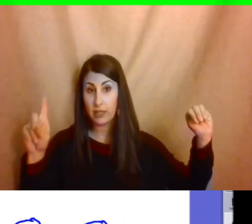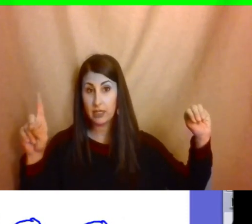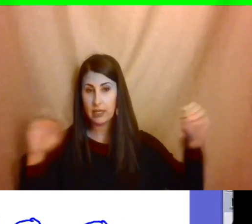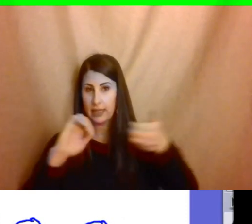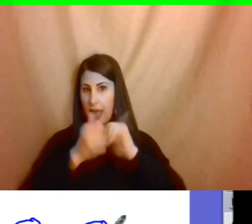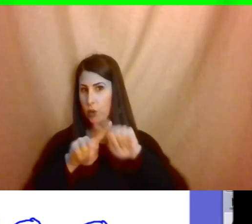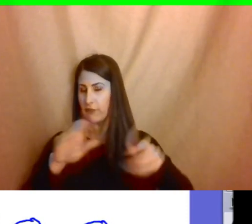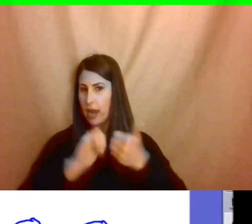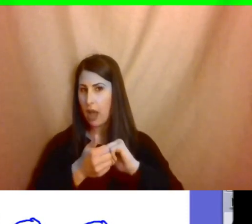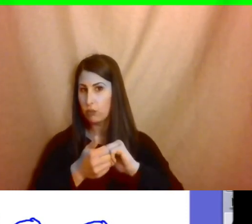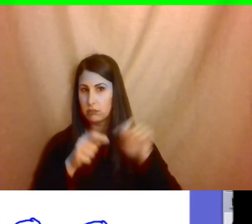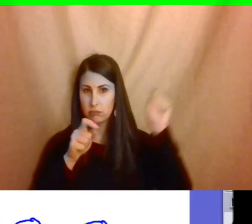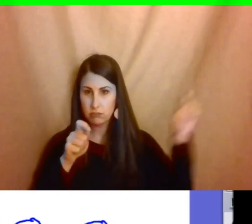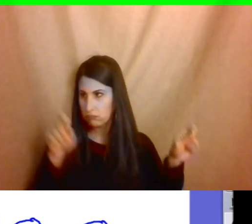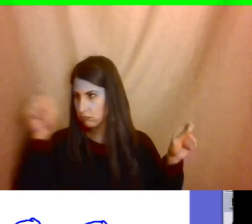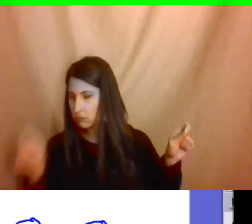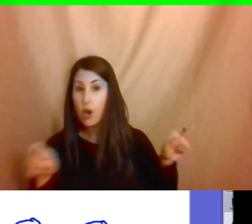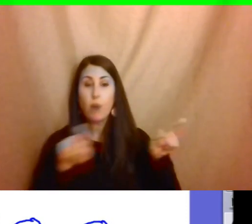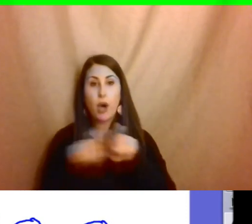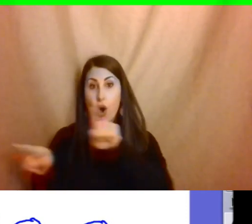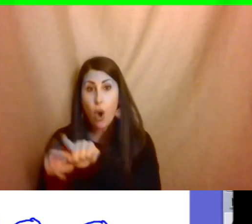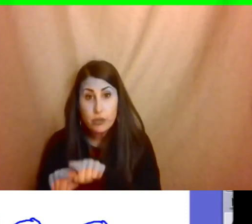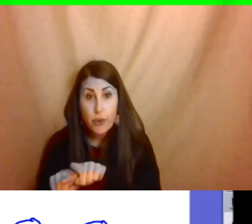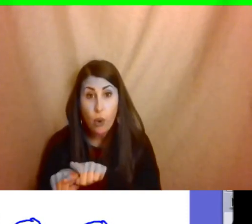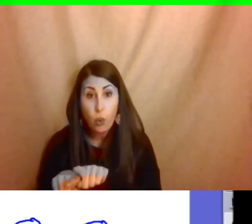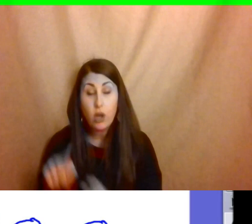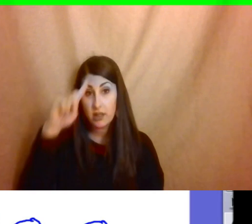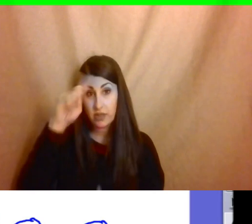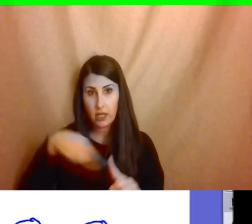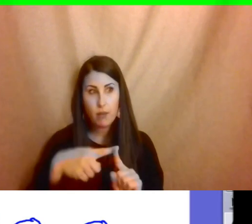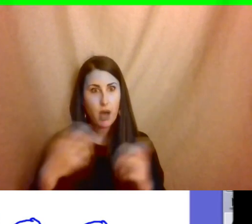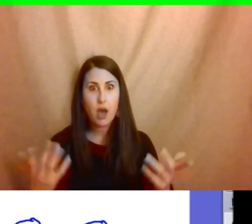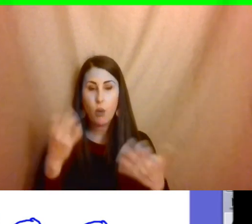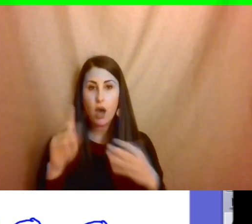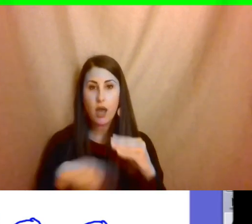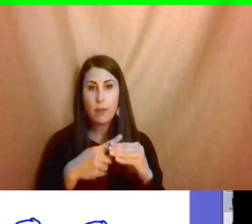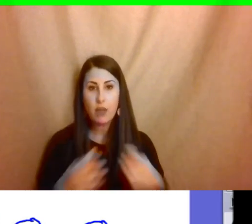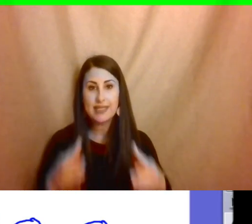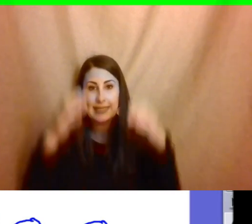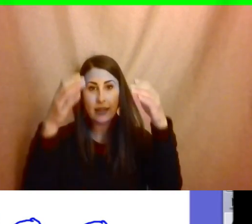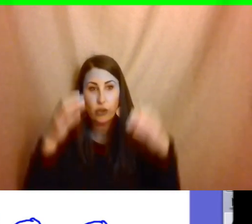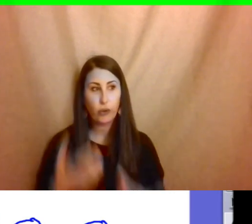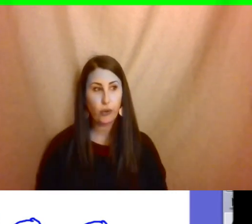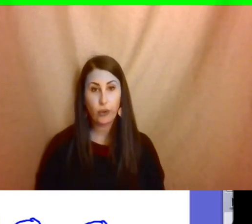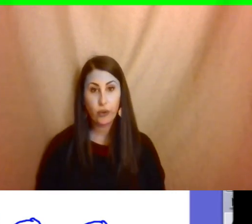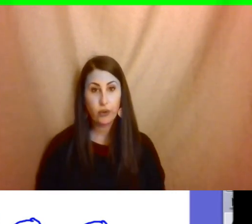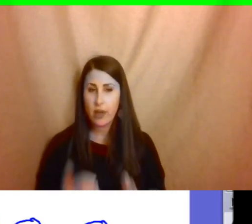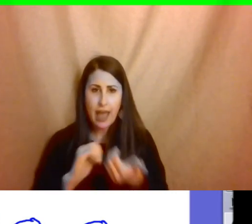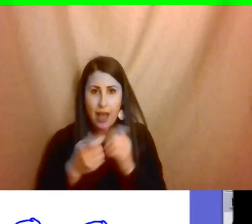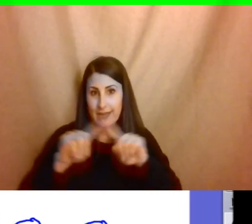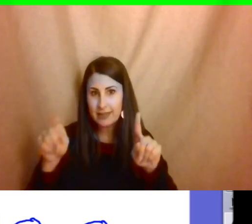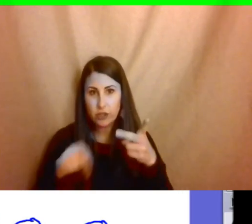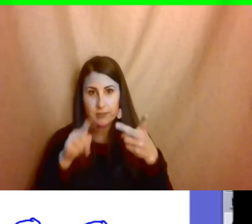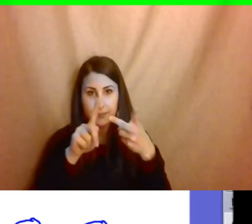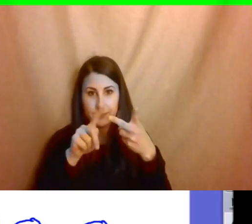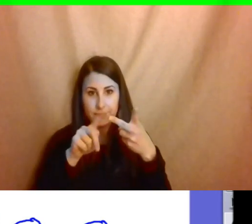and the cone? Why are these special pieces? Go ahead and think about it. And pause it